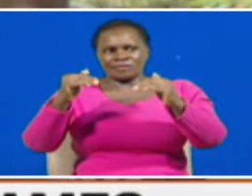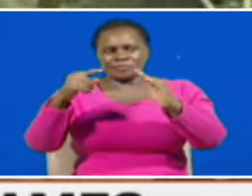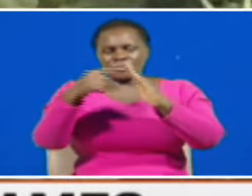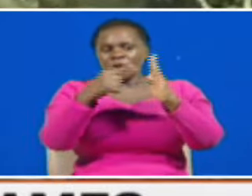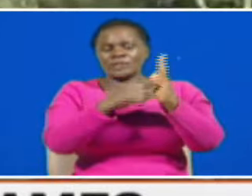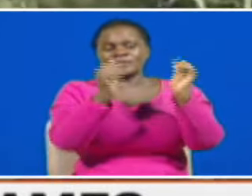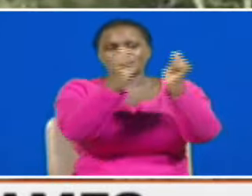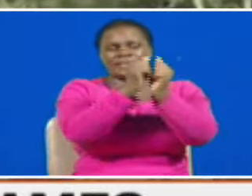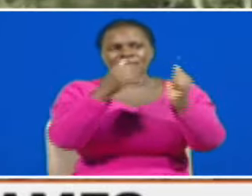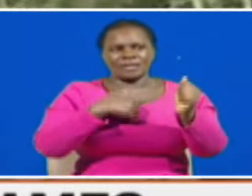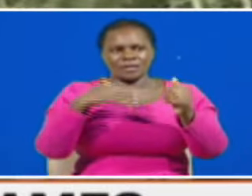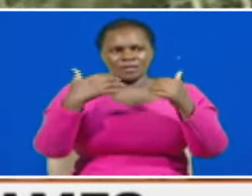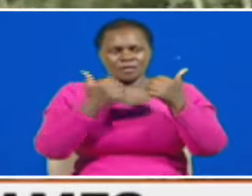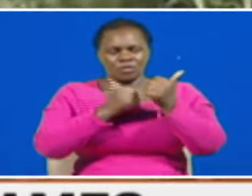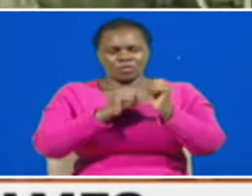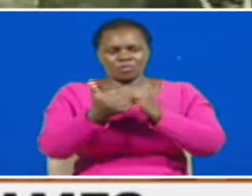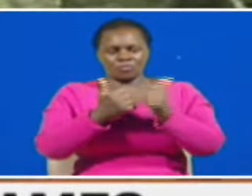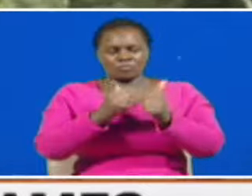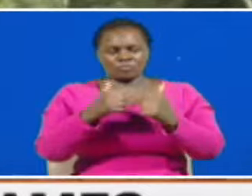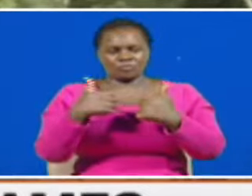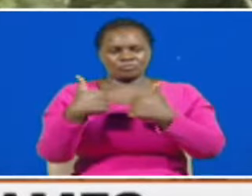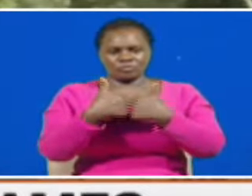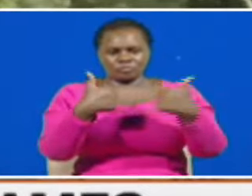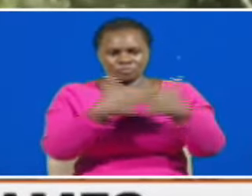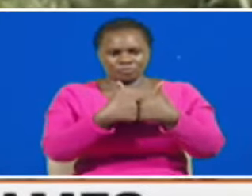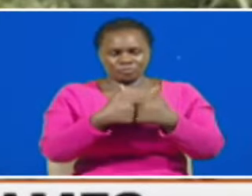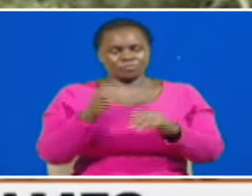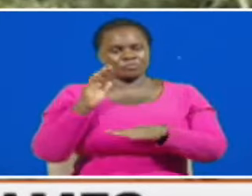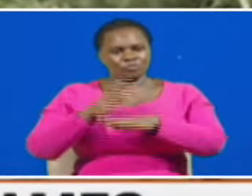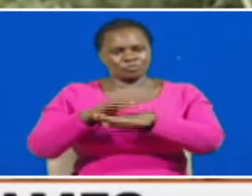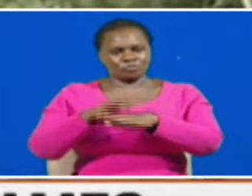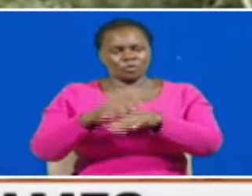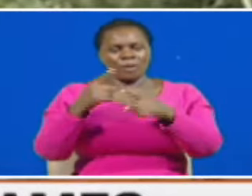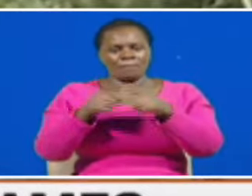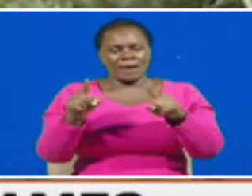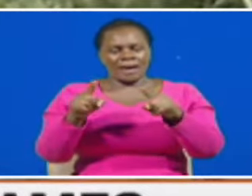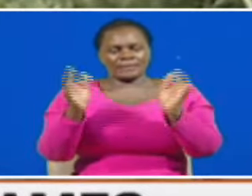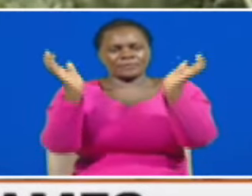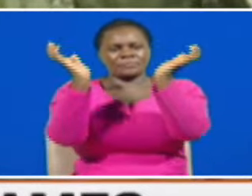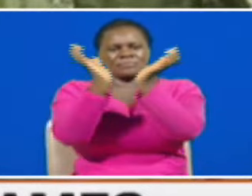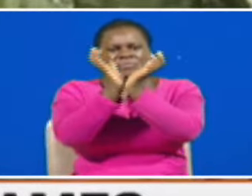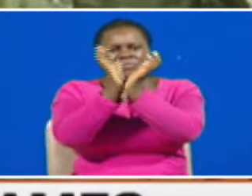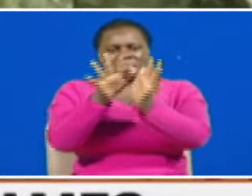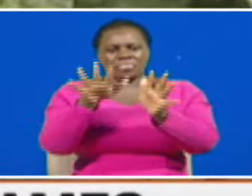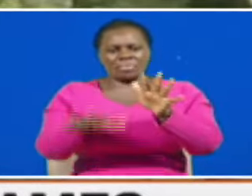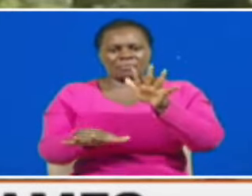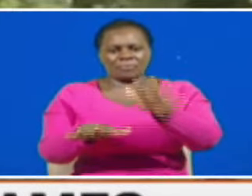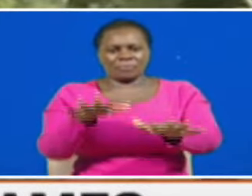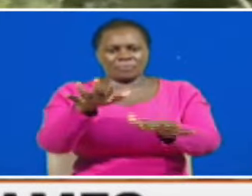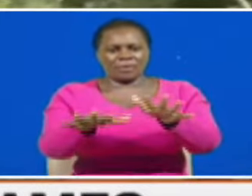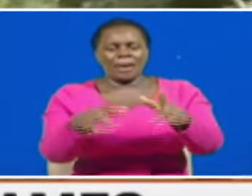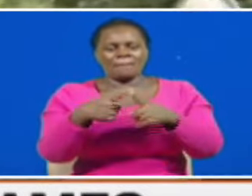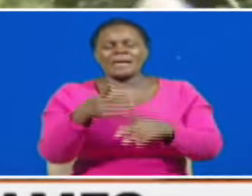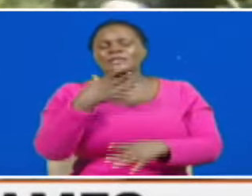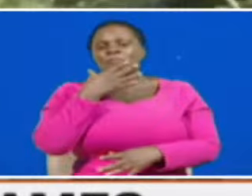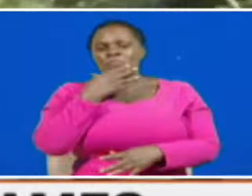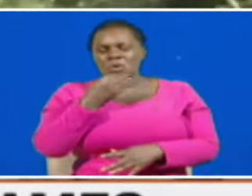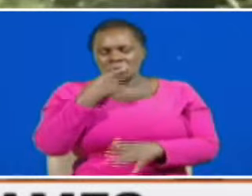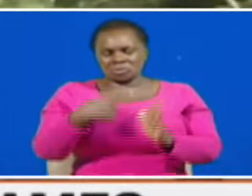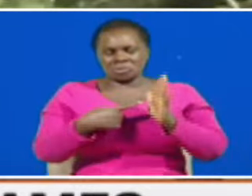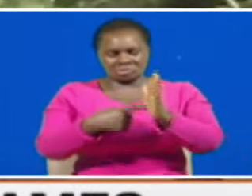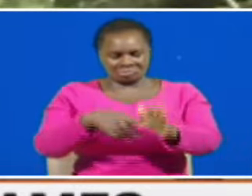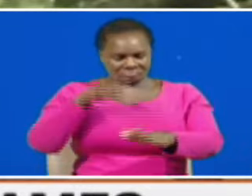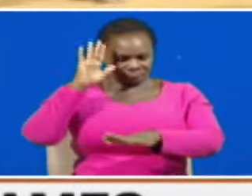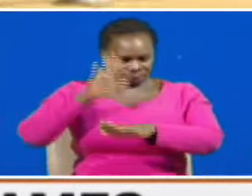points. The game has been fair, though the fields are muddy, but the boys have displayed a